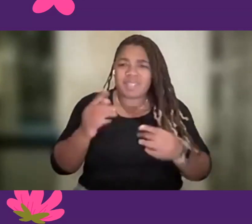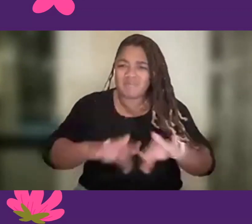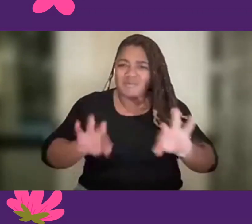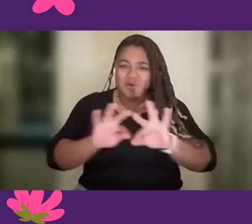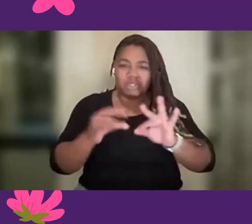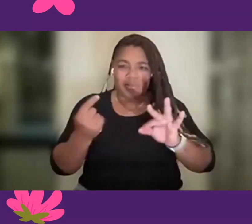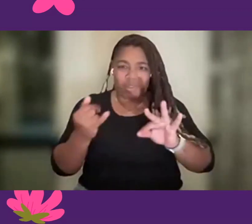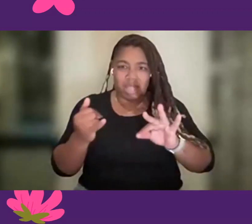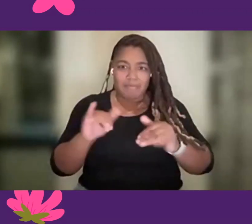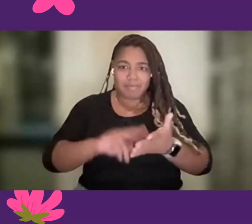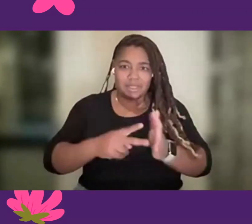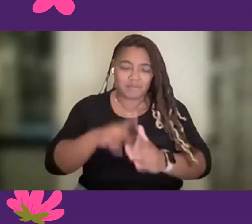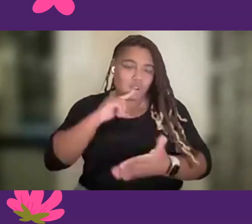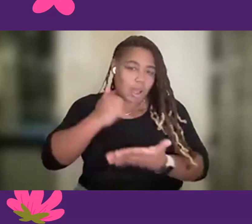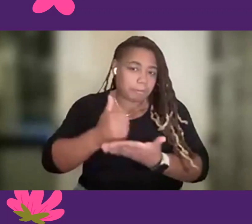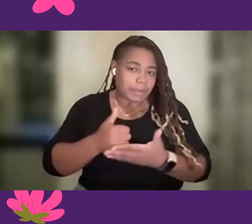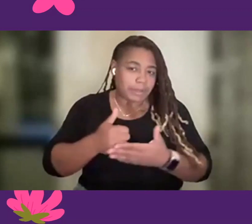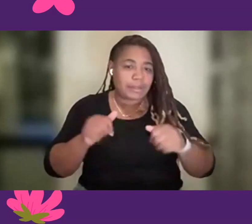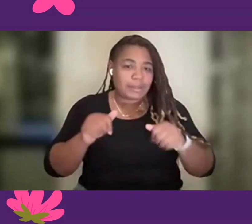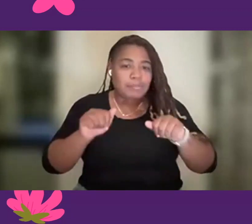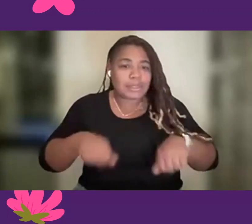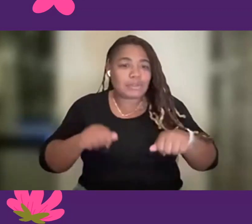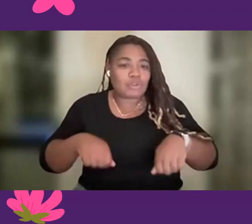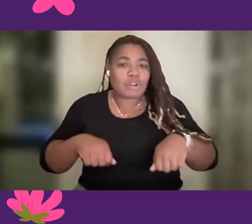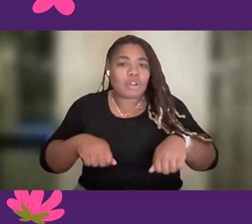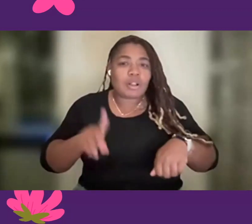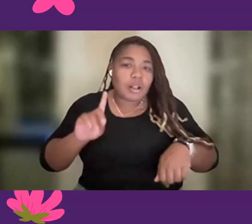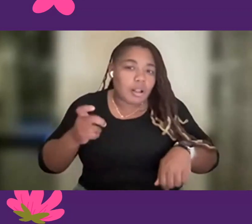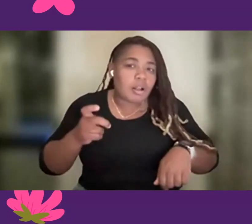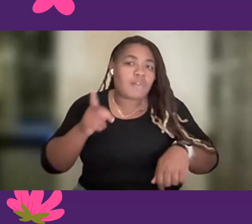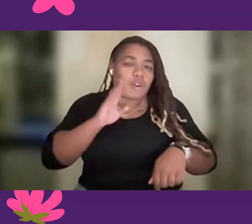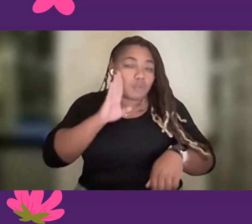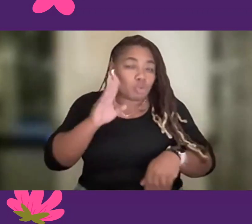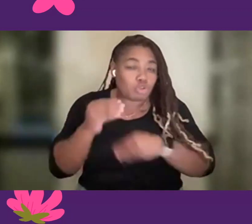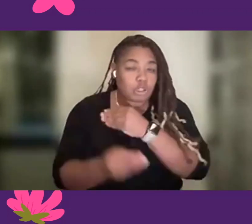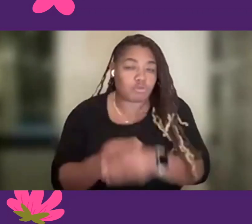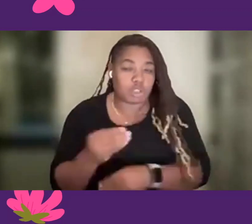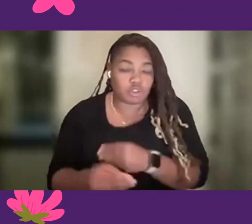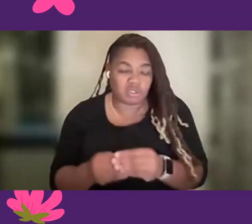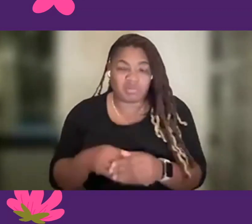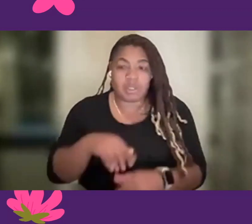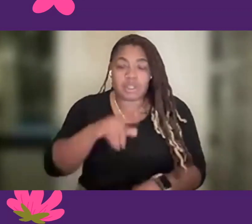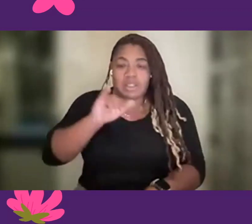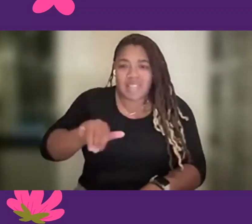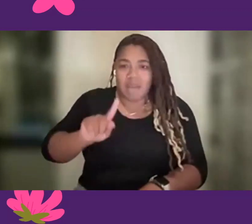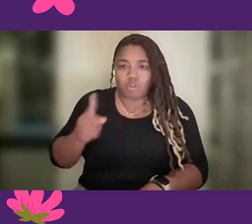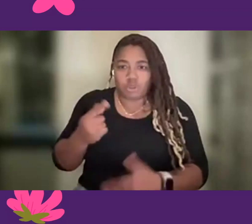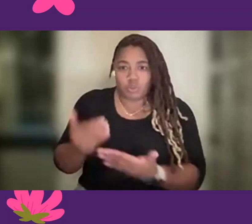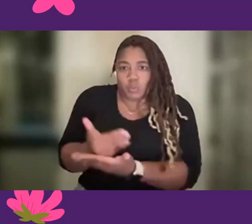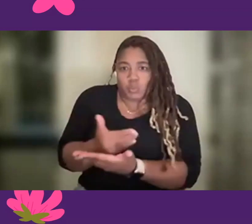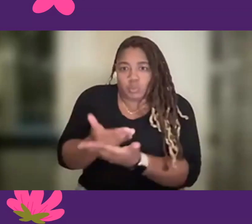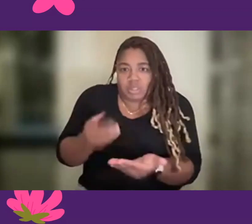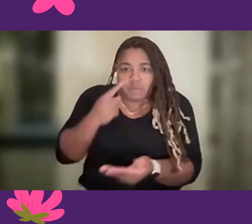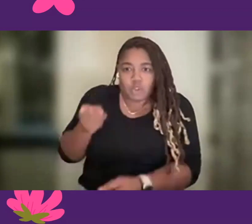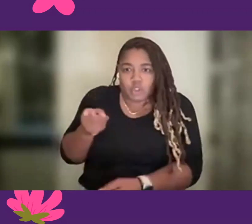for helping potential diagnoses for future generations was just a new thing for her and something